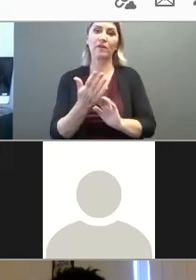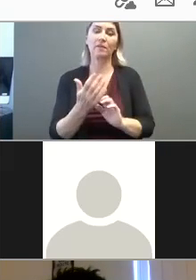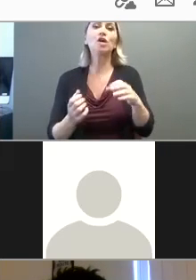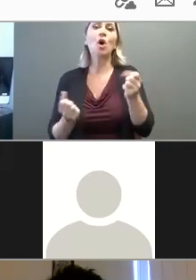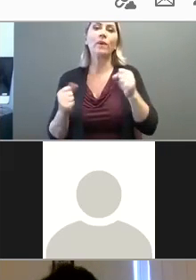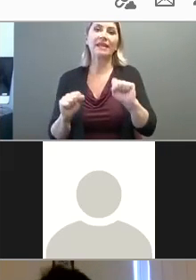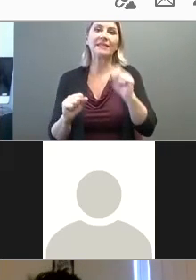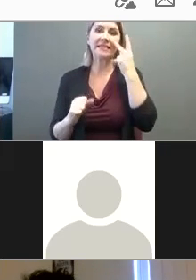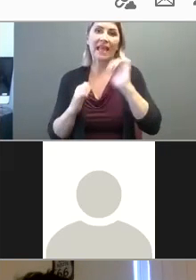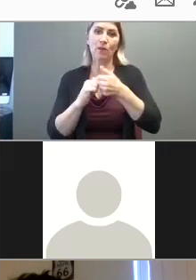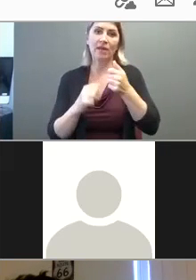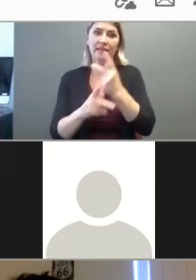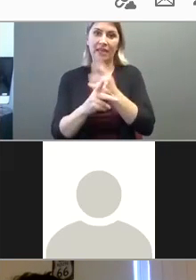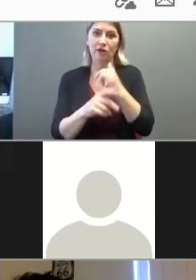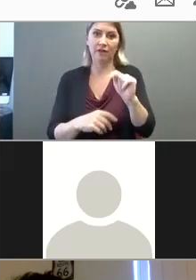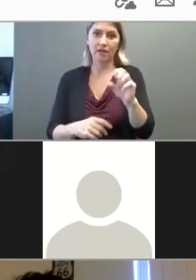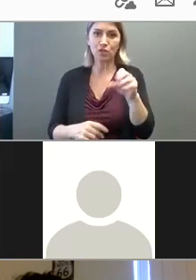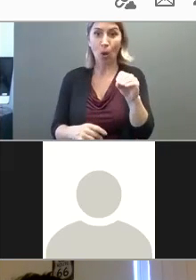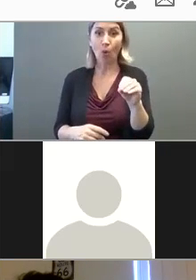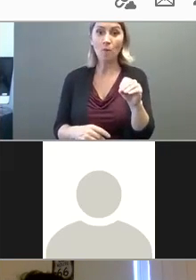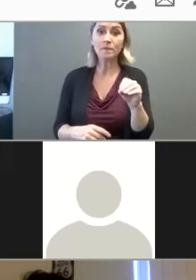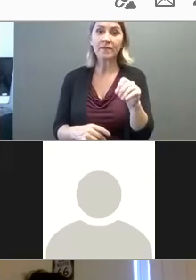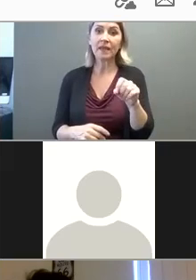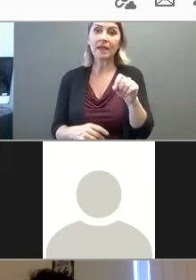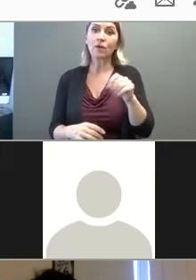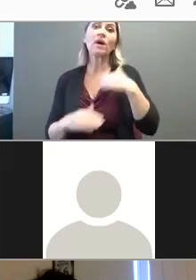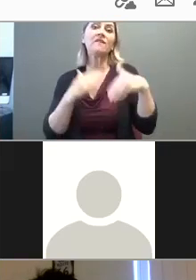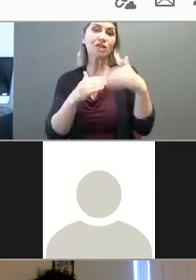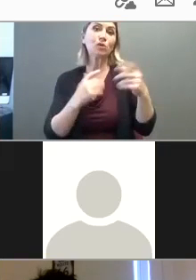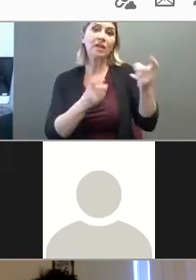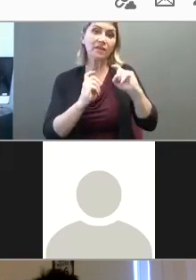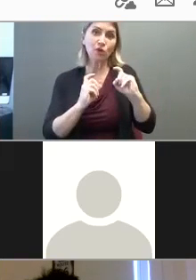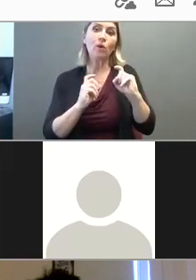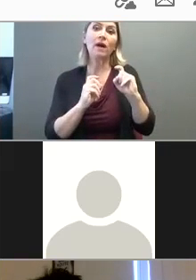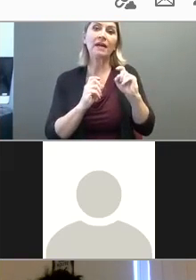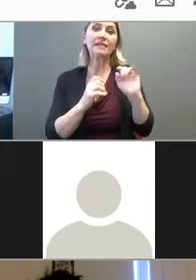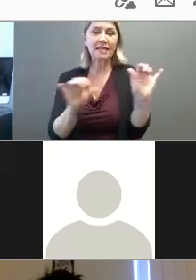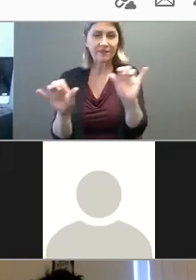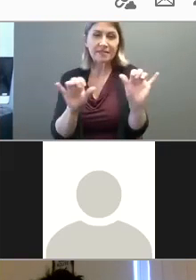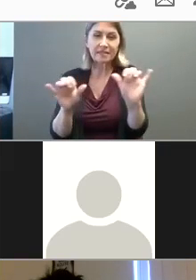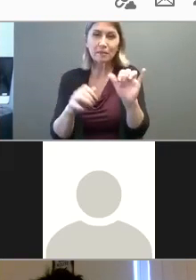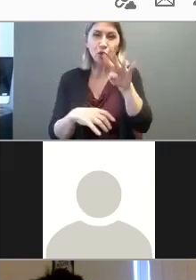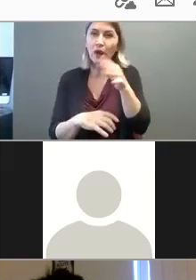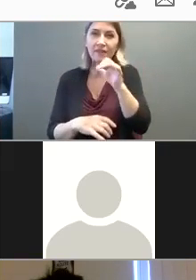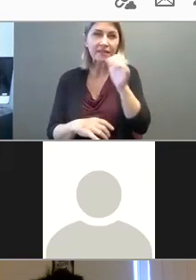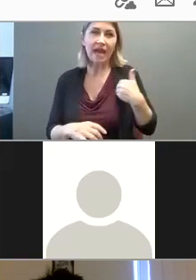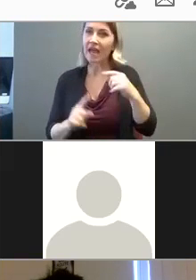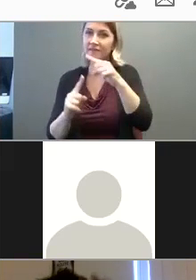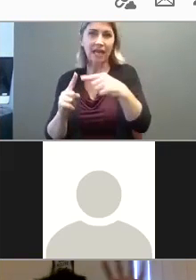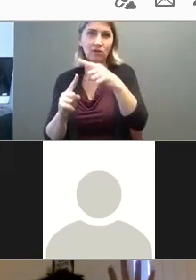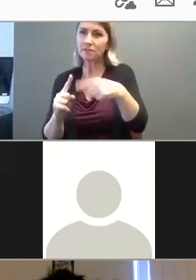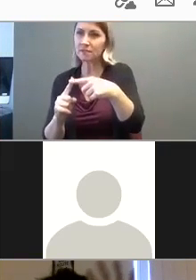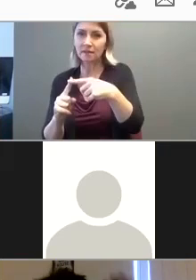take care of this set of algorithms. But yes, you're right, sir. It would eventually give you a single graph that does not have cycles